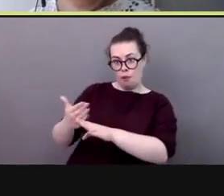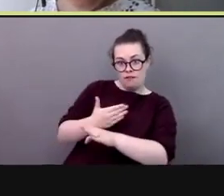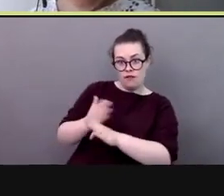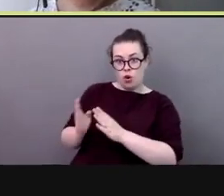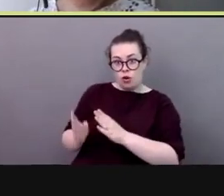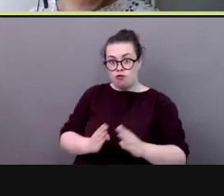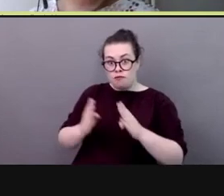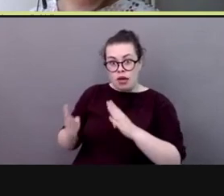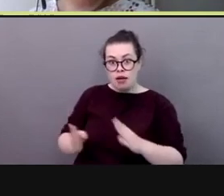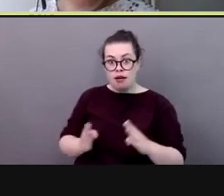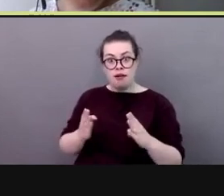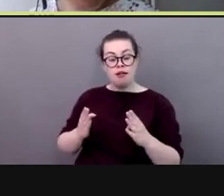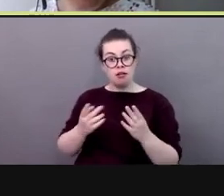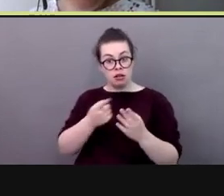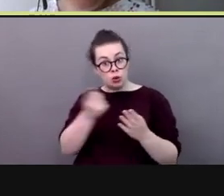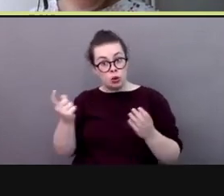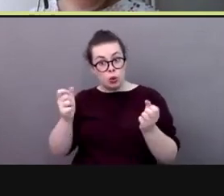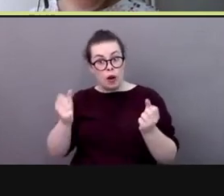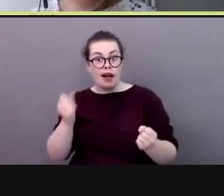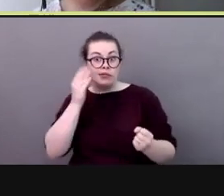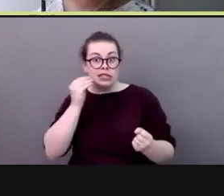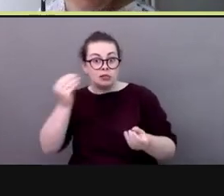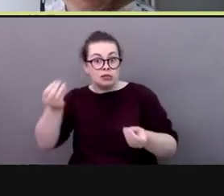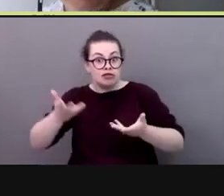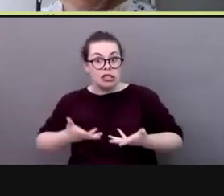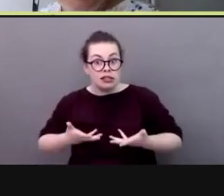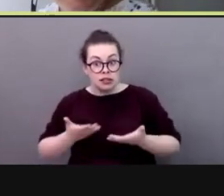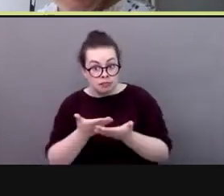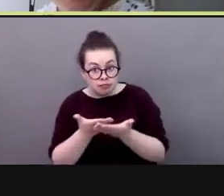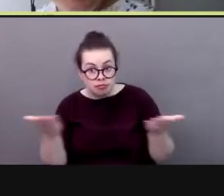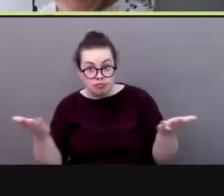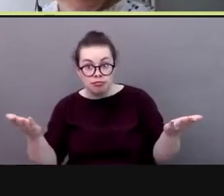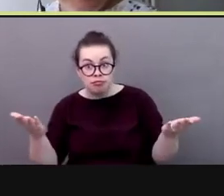Sorry to turn back the floor on you.